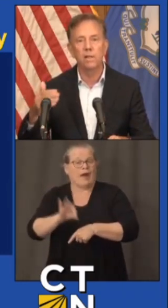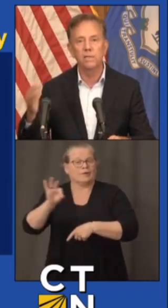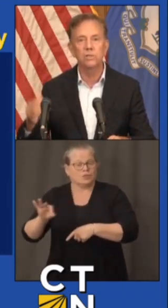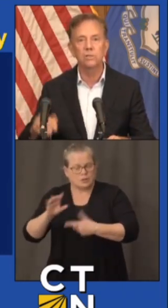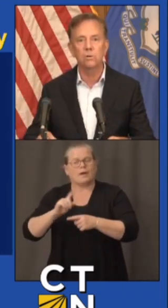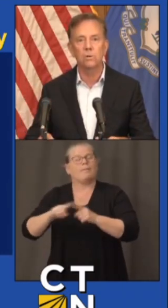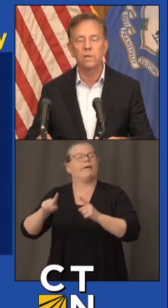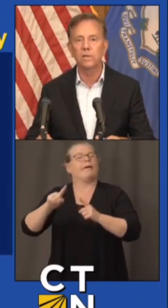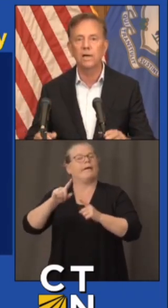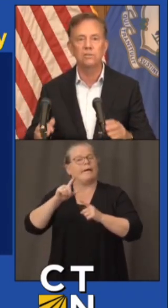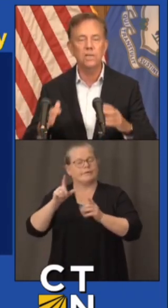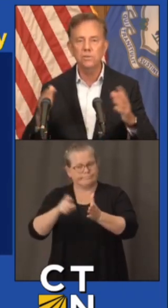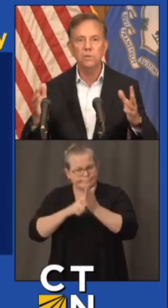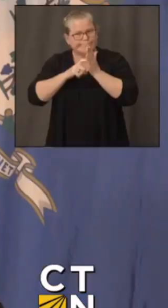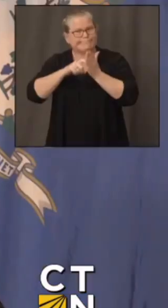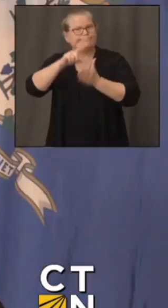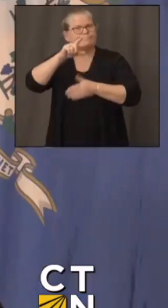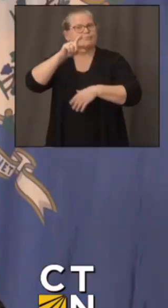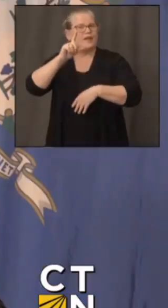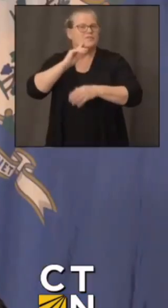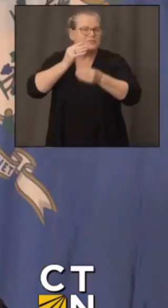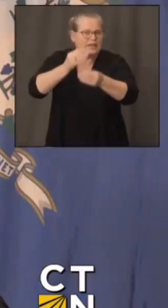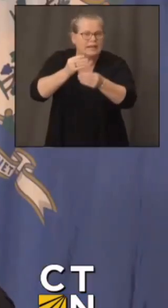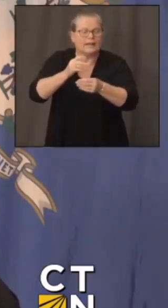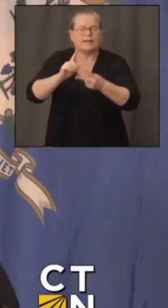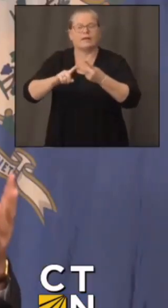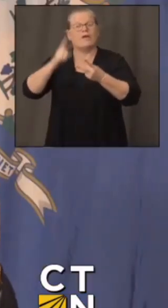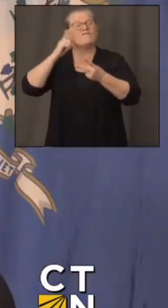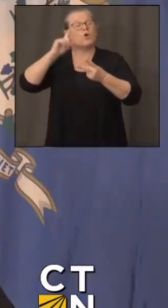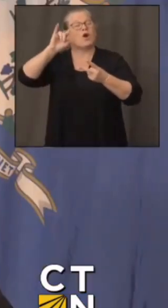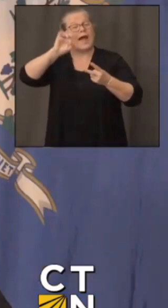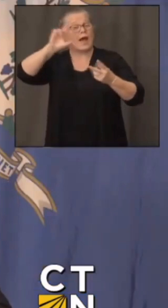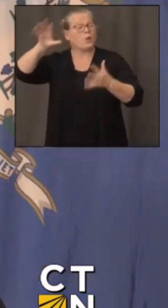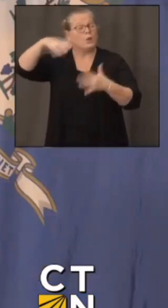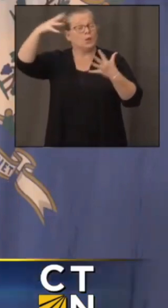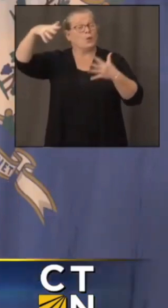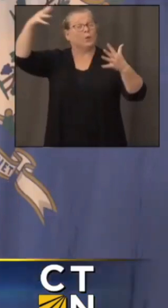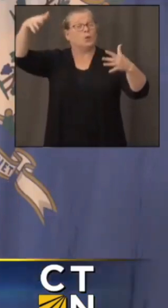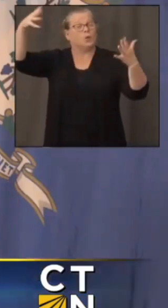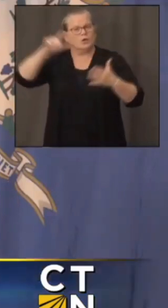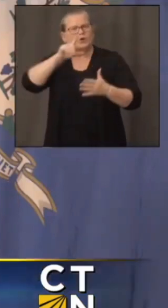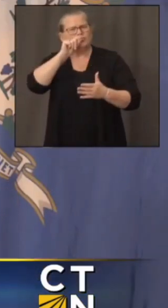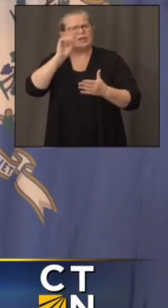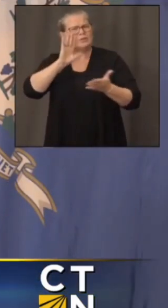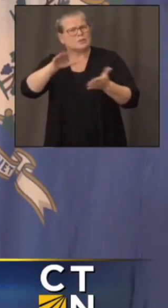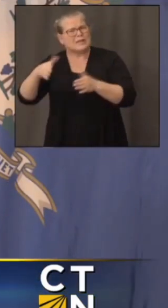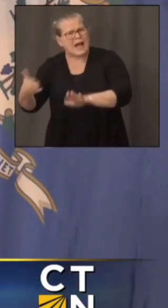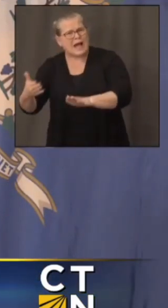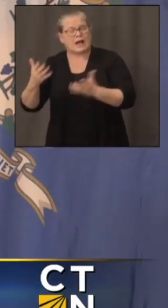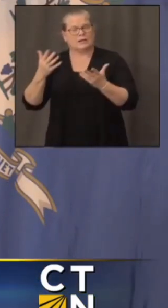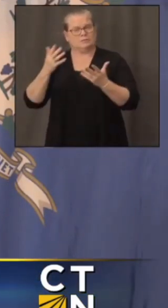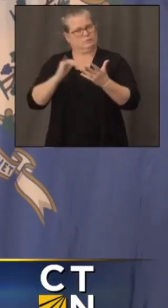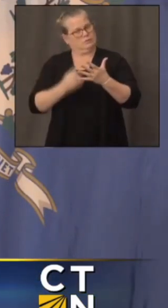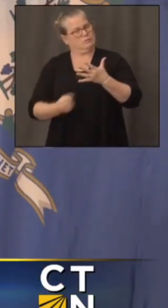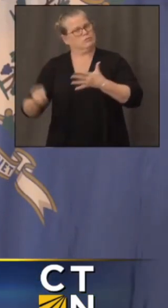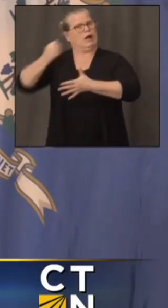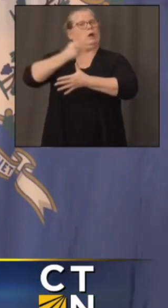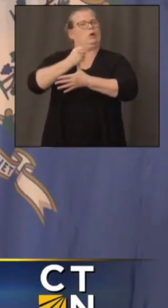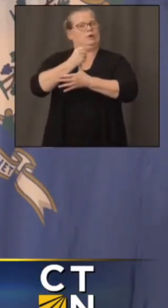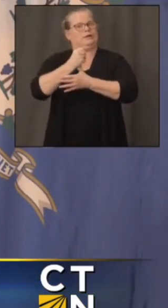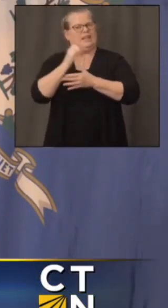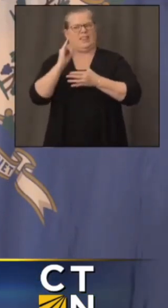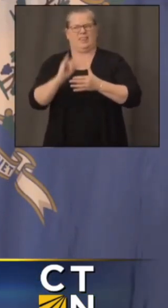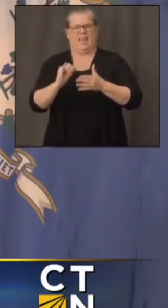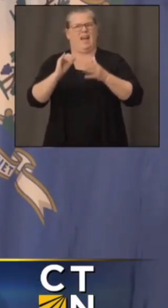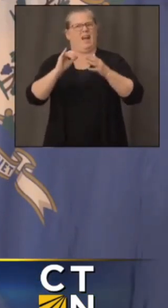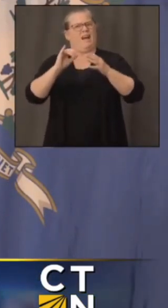for ventilation, or they die. So these are the ideas. This is the scope of what we are prioritizing as we get